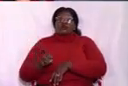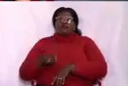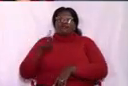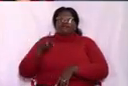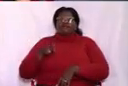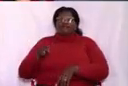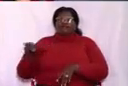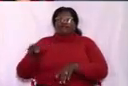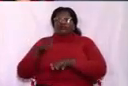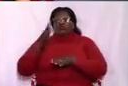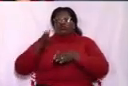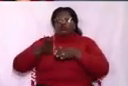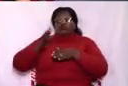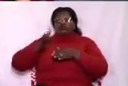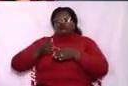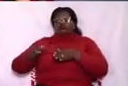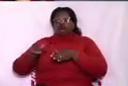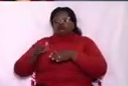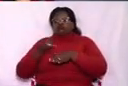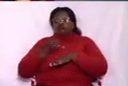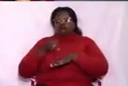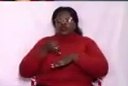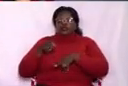Namibia and